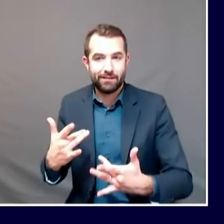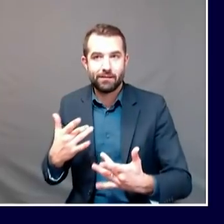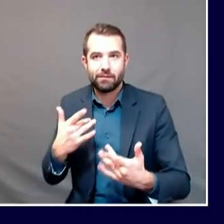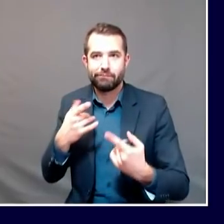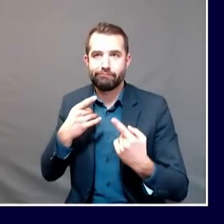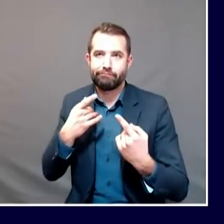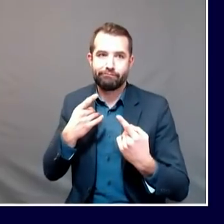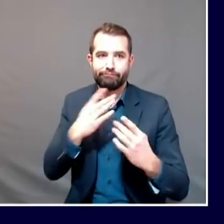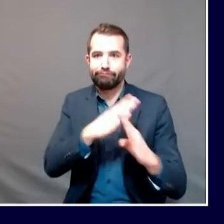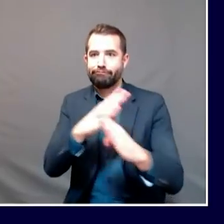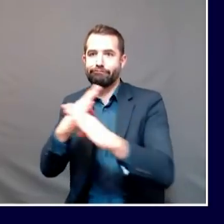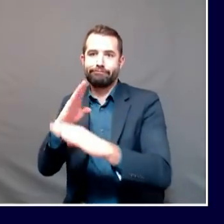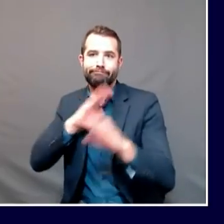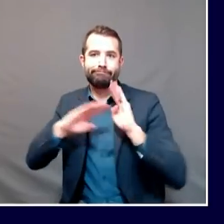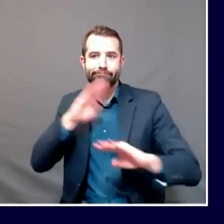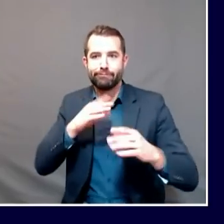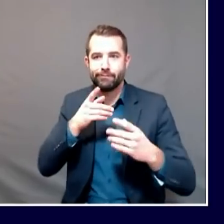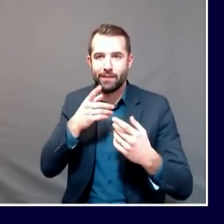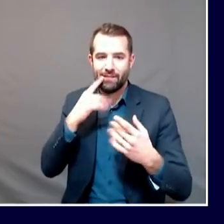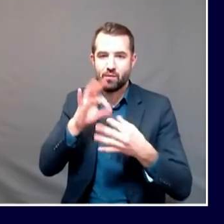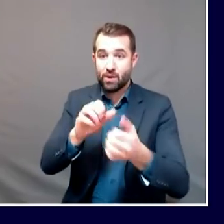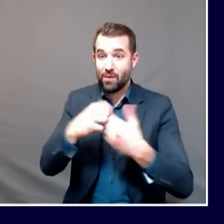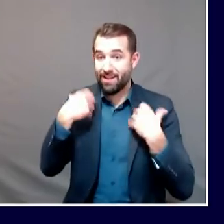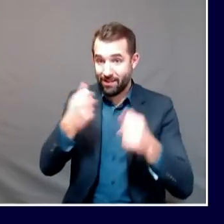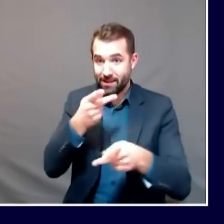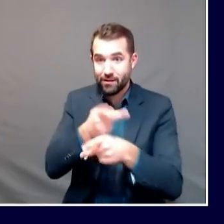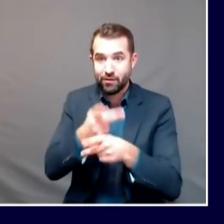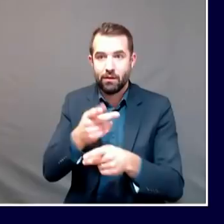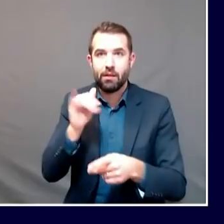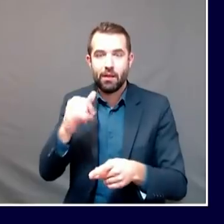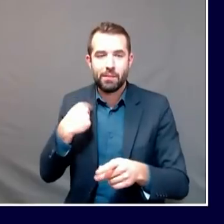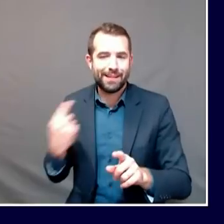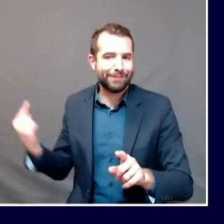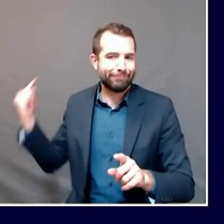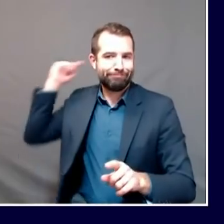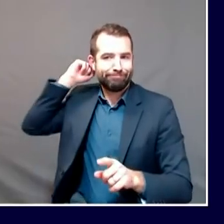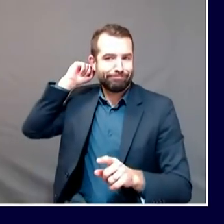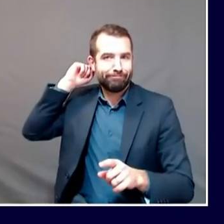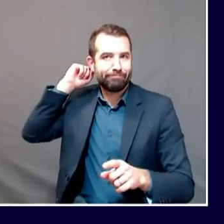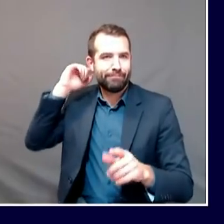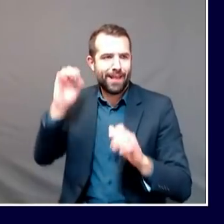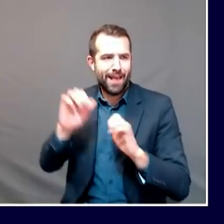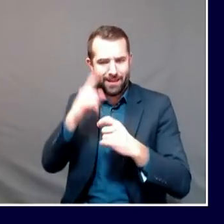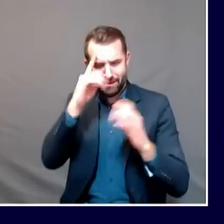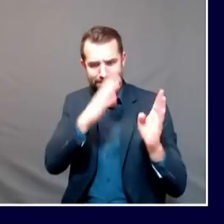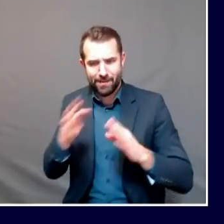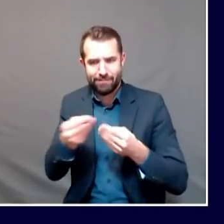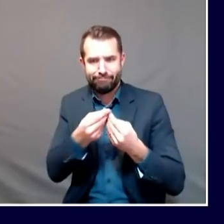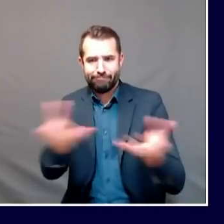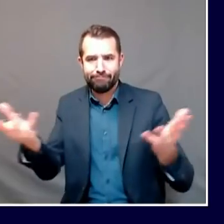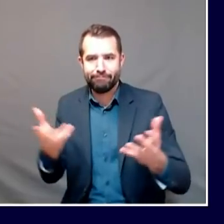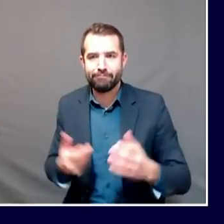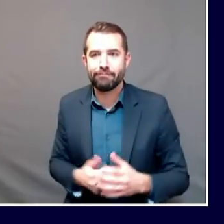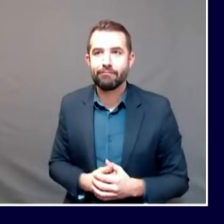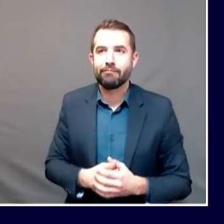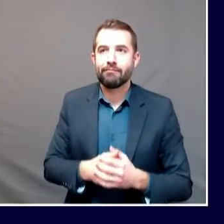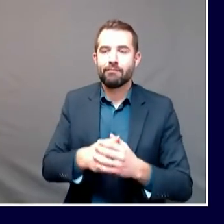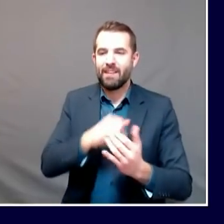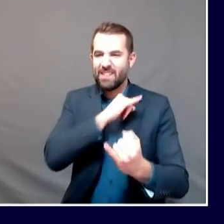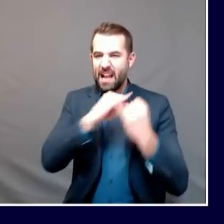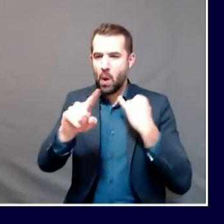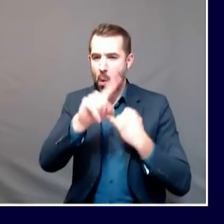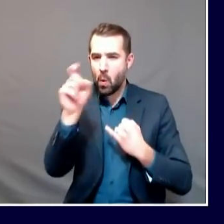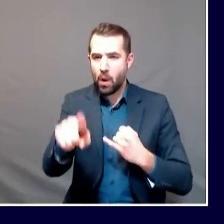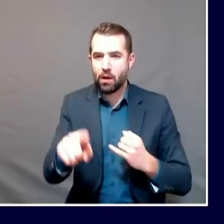we conceive of phases 1A, 1B, et cetera. Great. And just one last question for you. I was wondering if you could talk a little